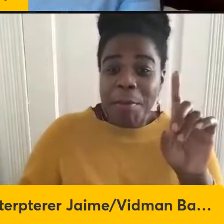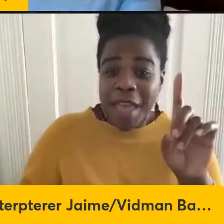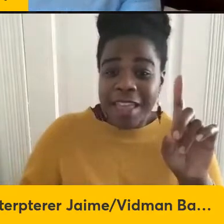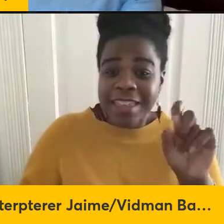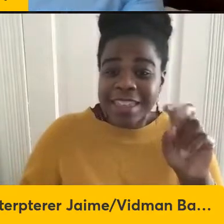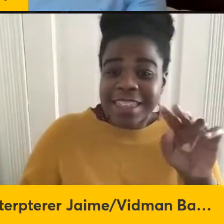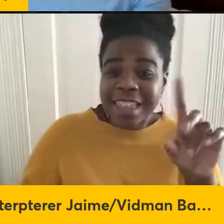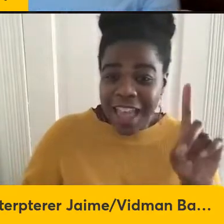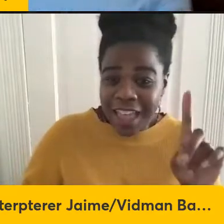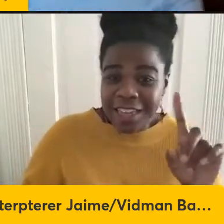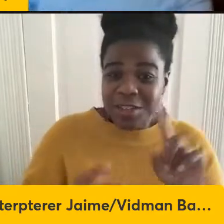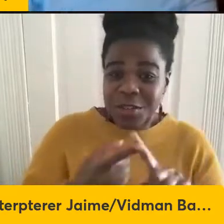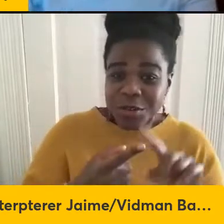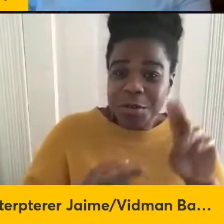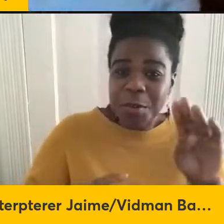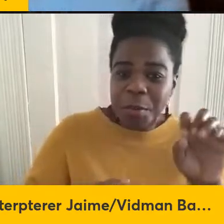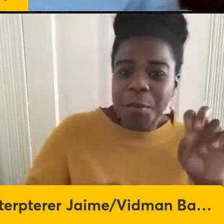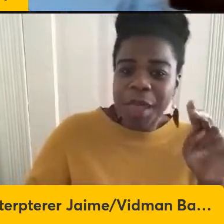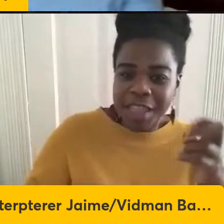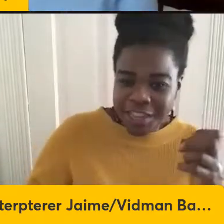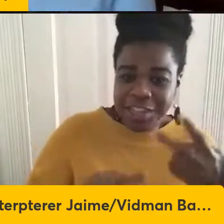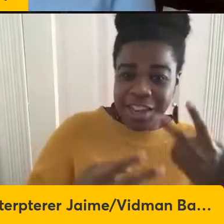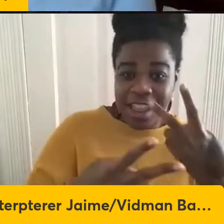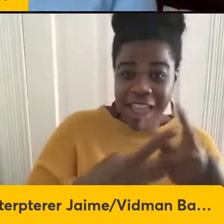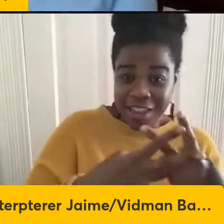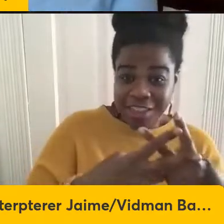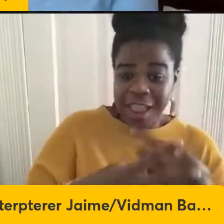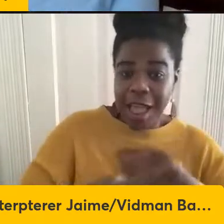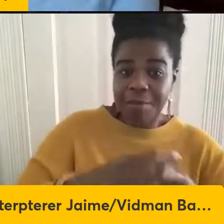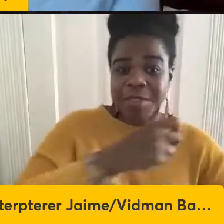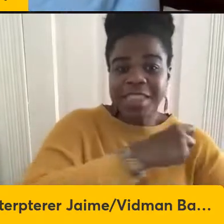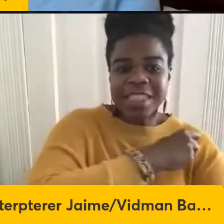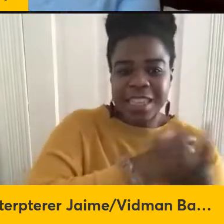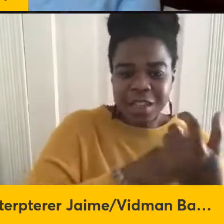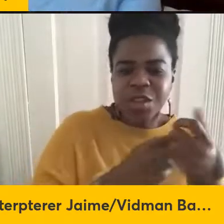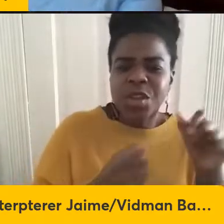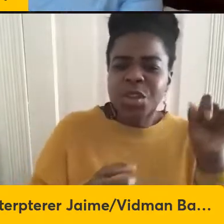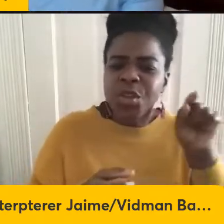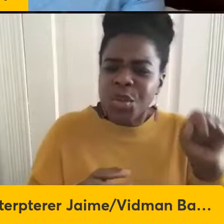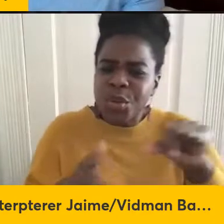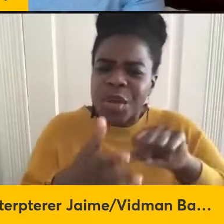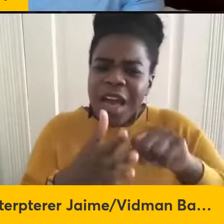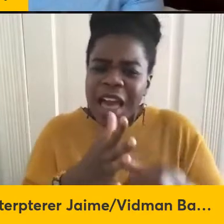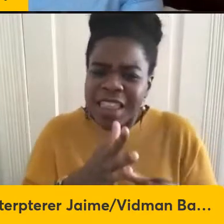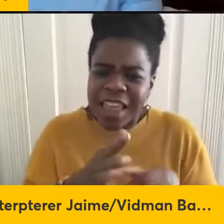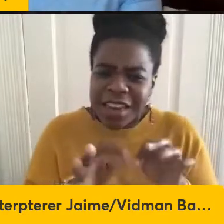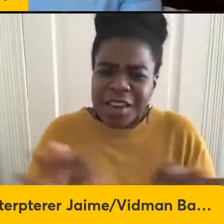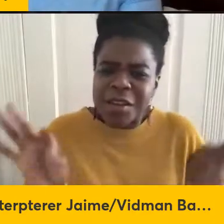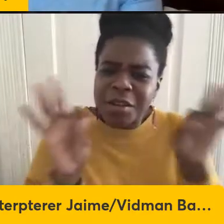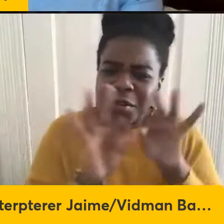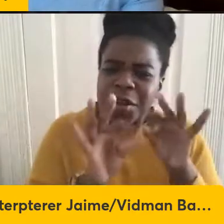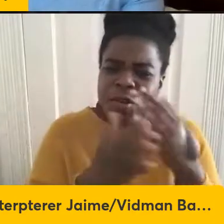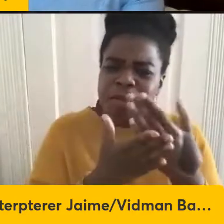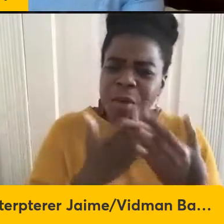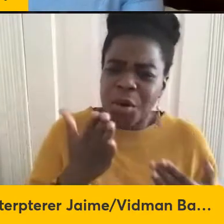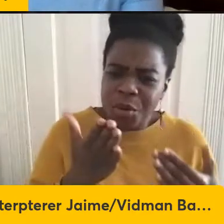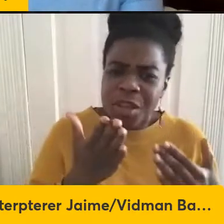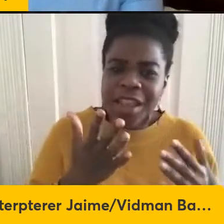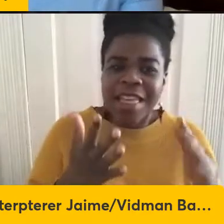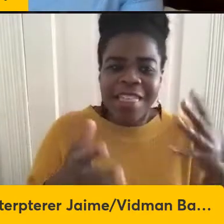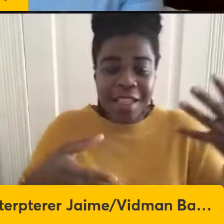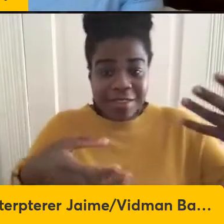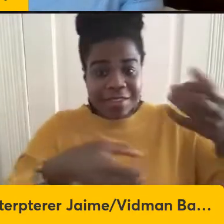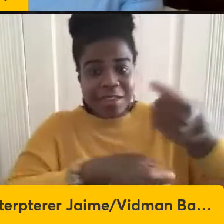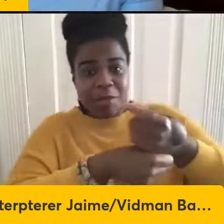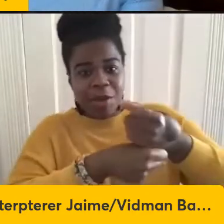steal that one, because it is, you highlighted such a critical component that summarized